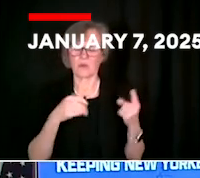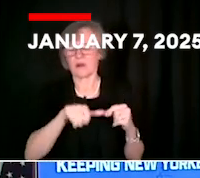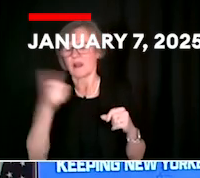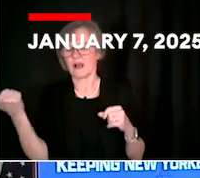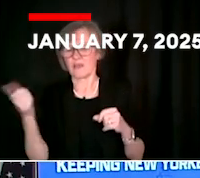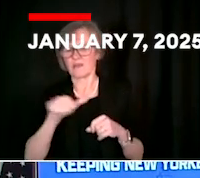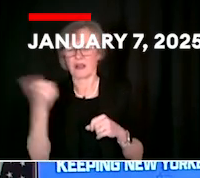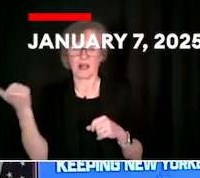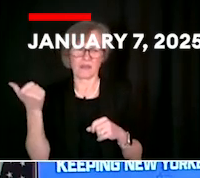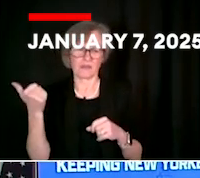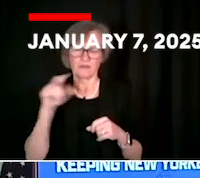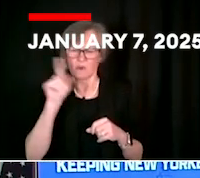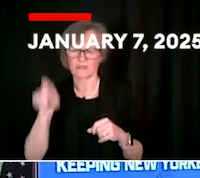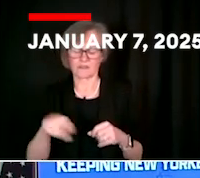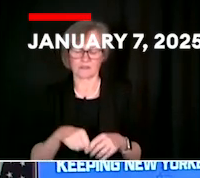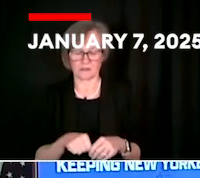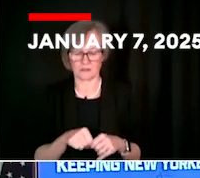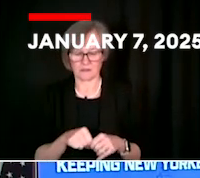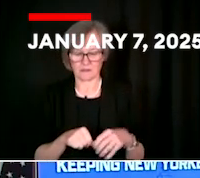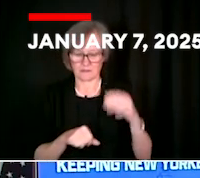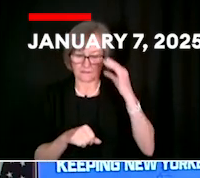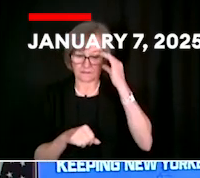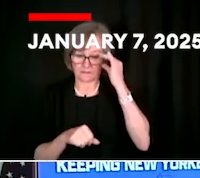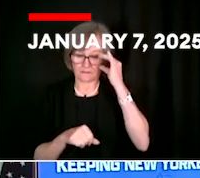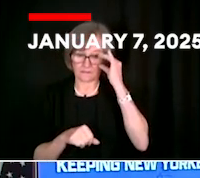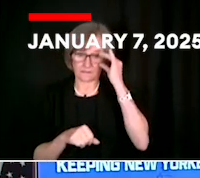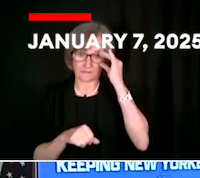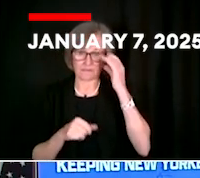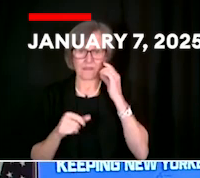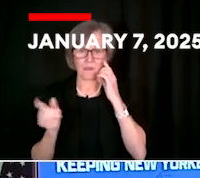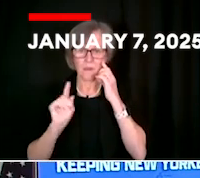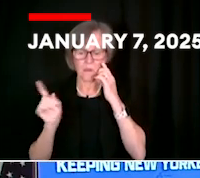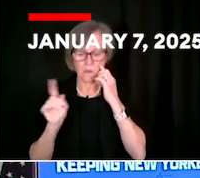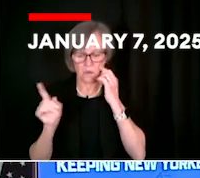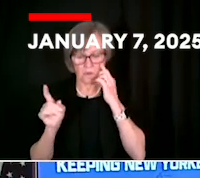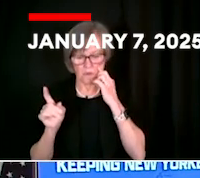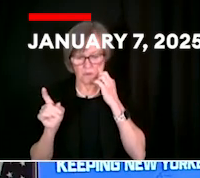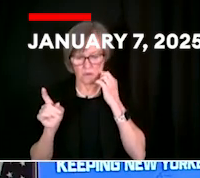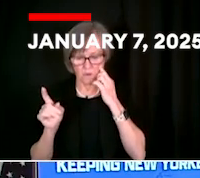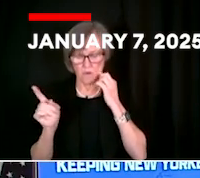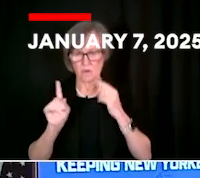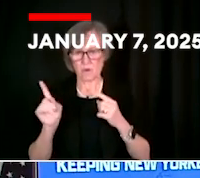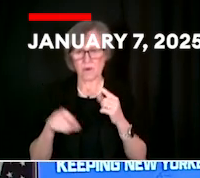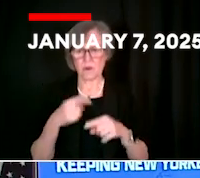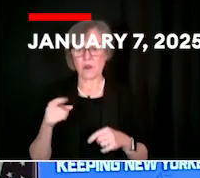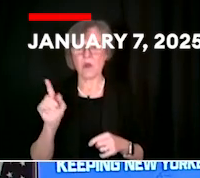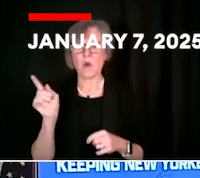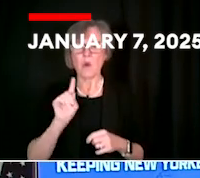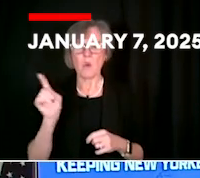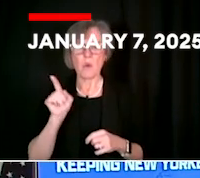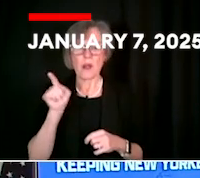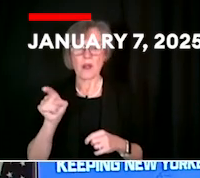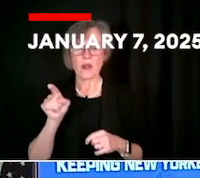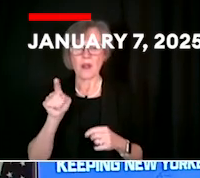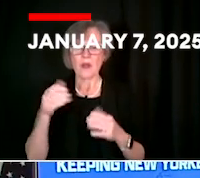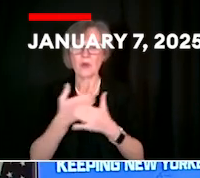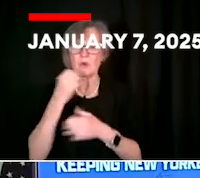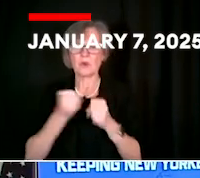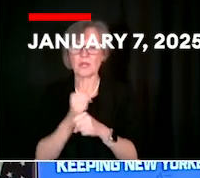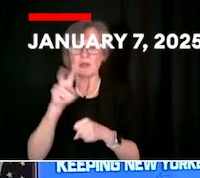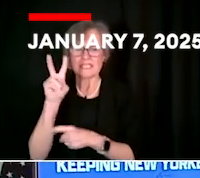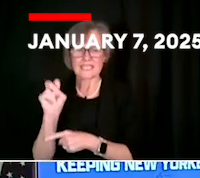next one. Huh? Where are we going? Mr. Mayor, where were you on New Year's Eve